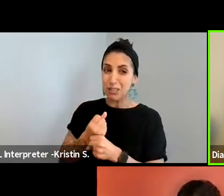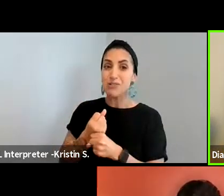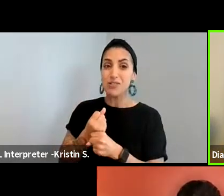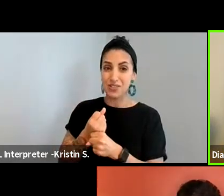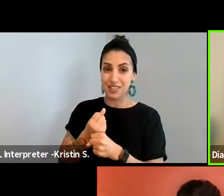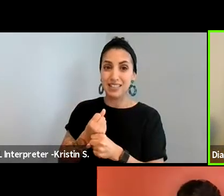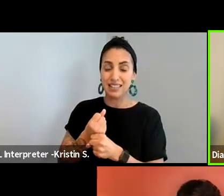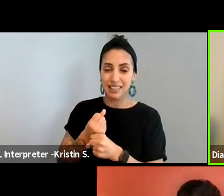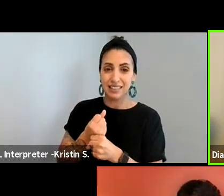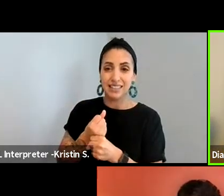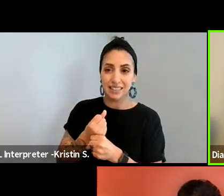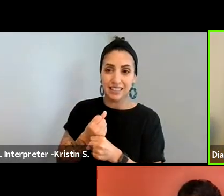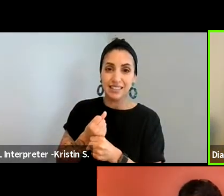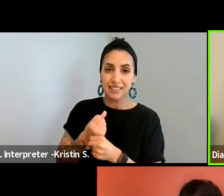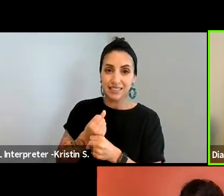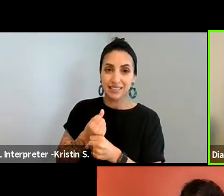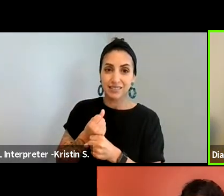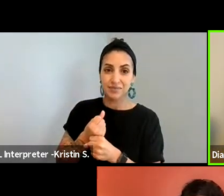a way,